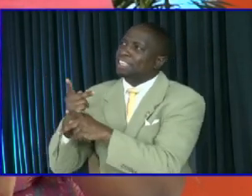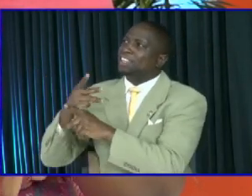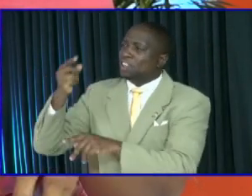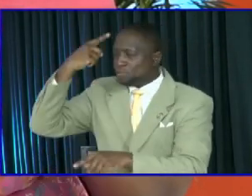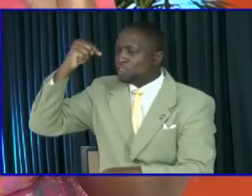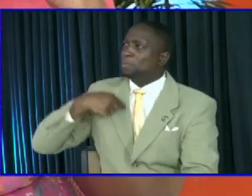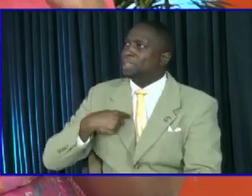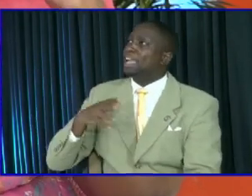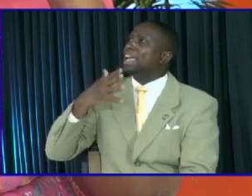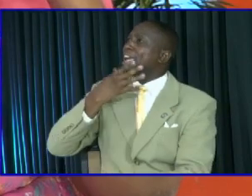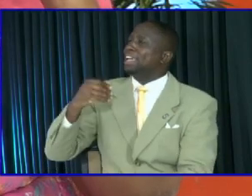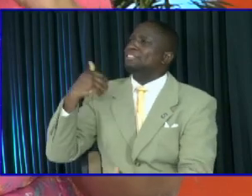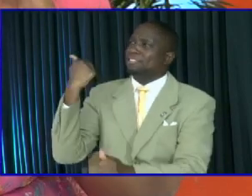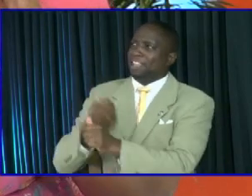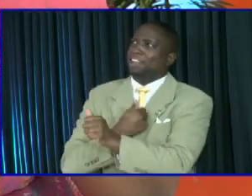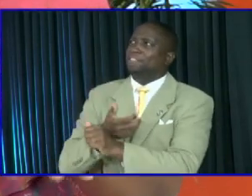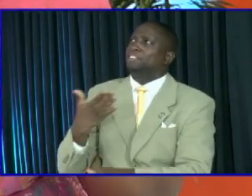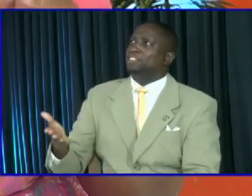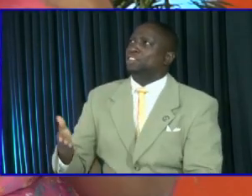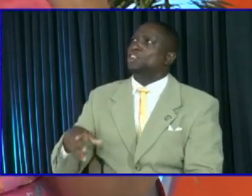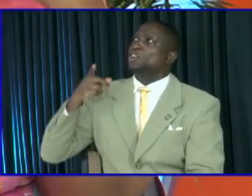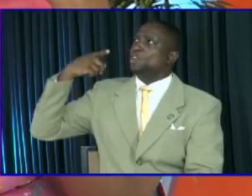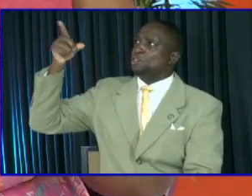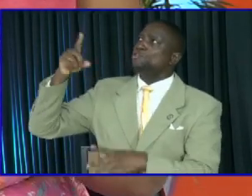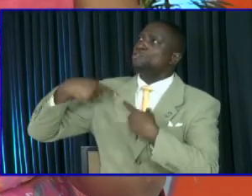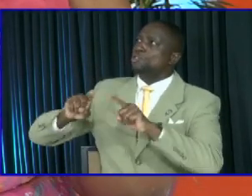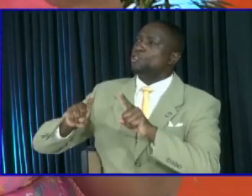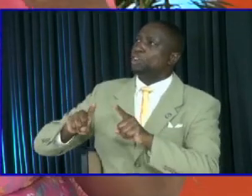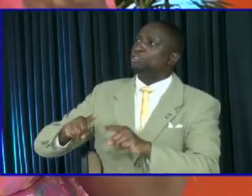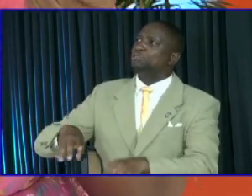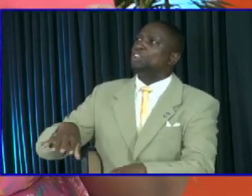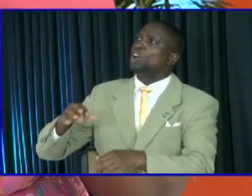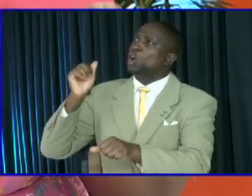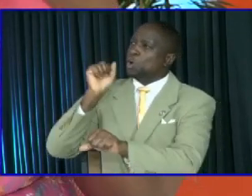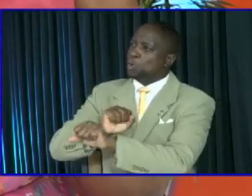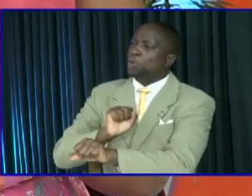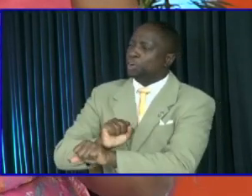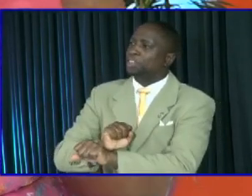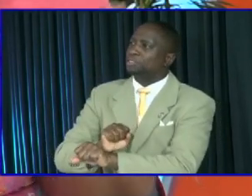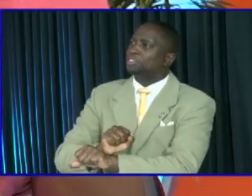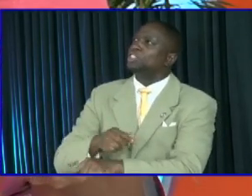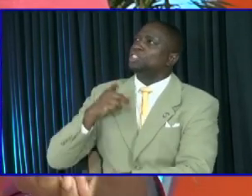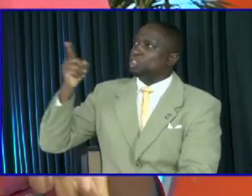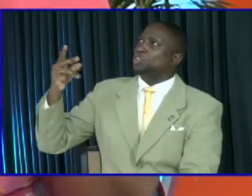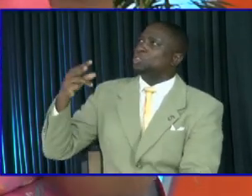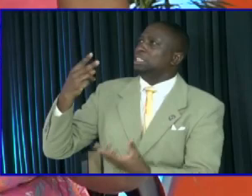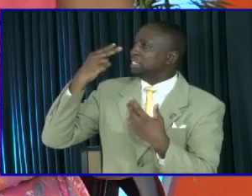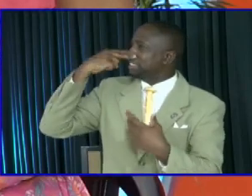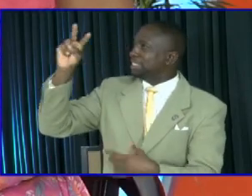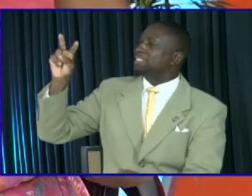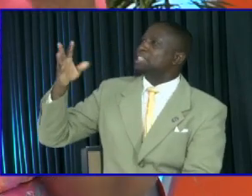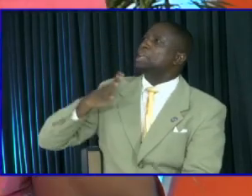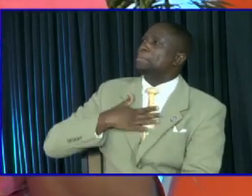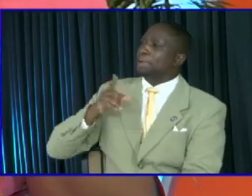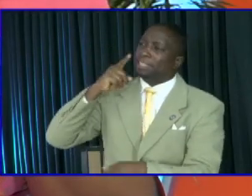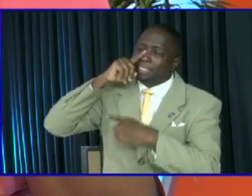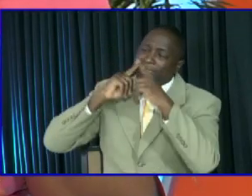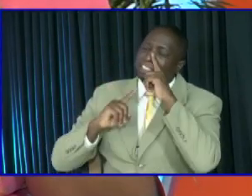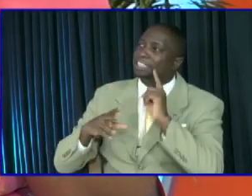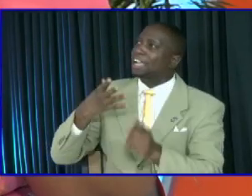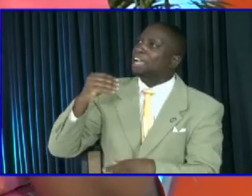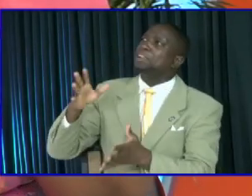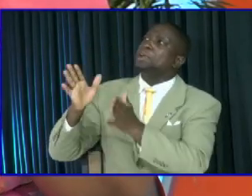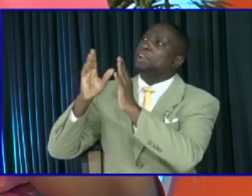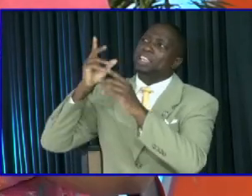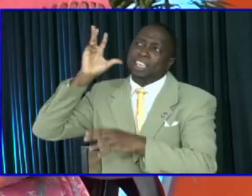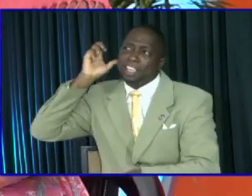everything is going to work out. You said you have seen my tears, you have heard my prayers, and it is going to work